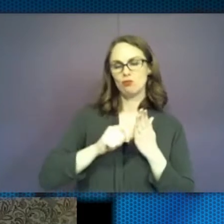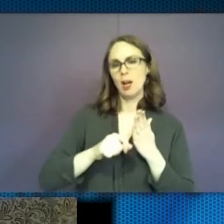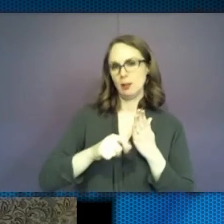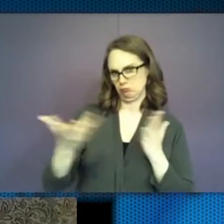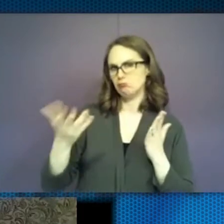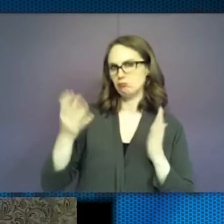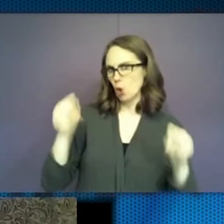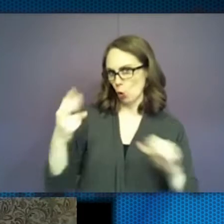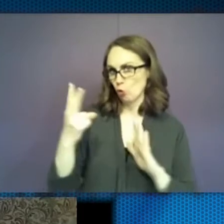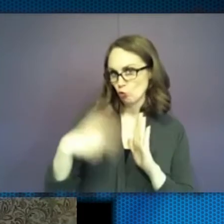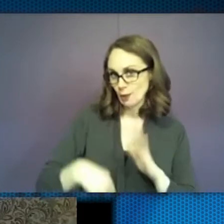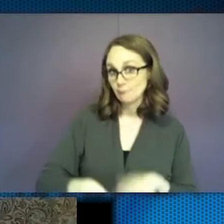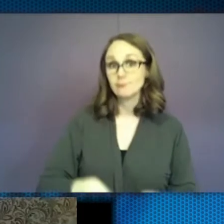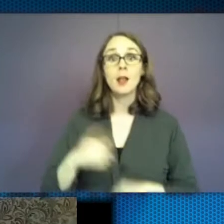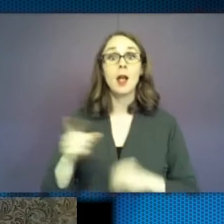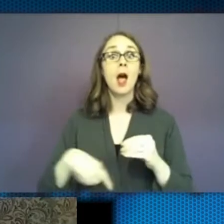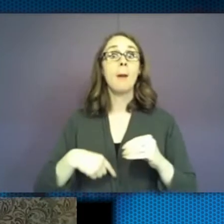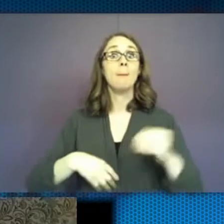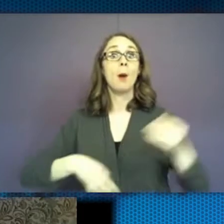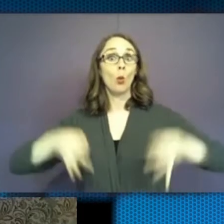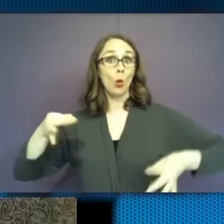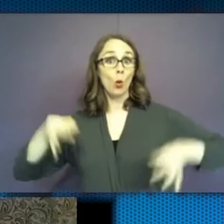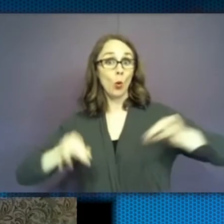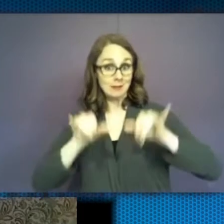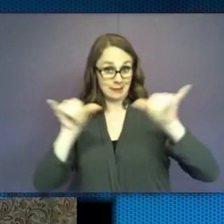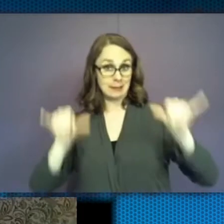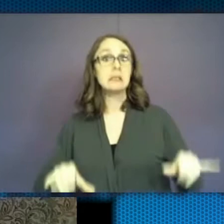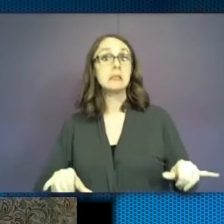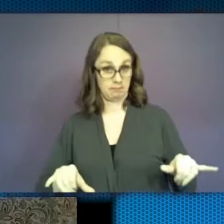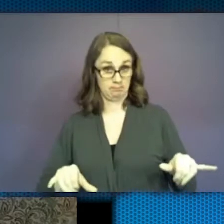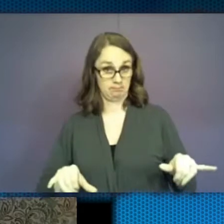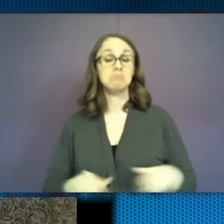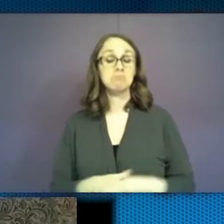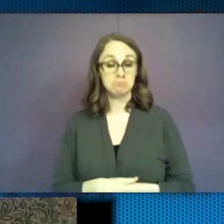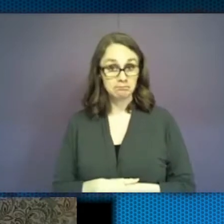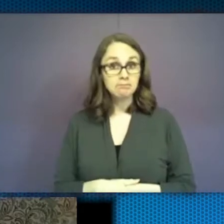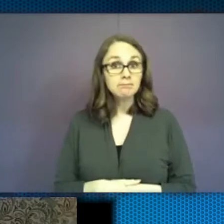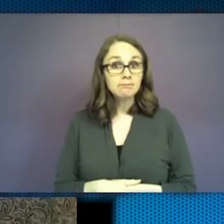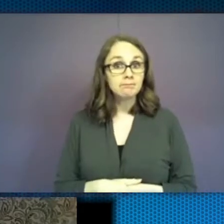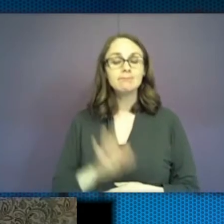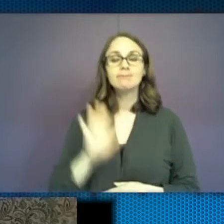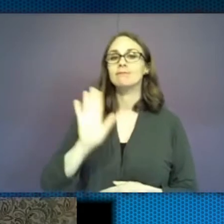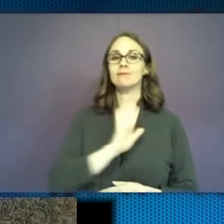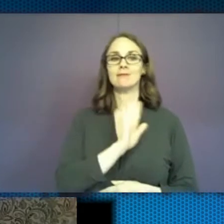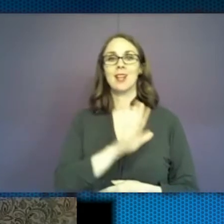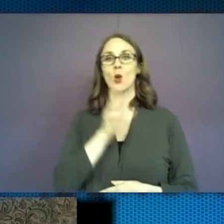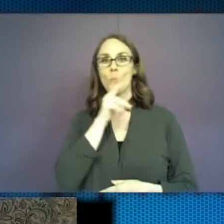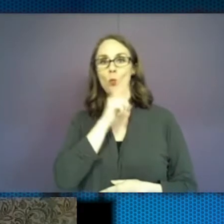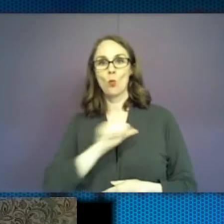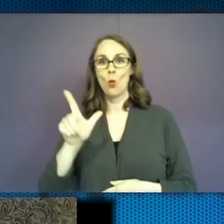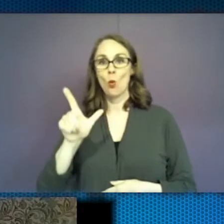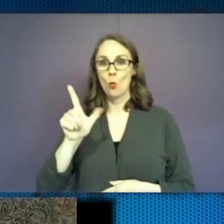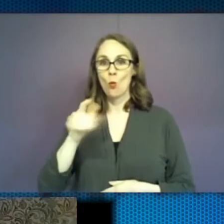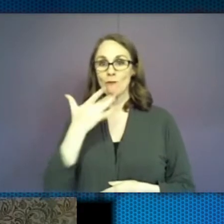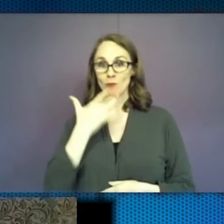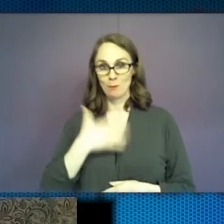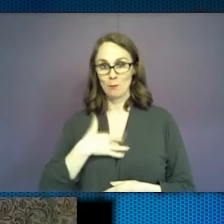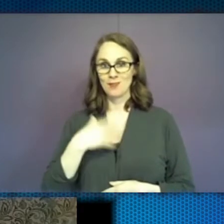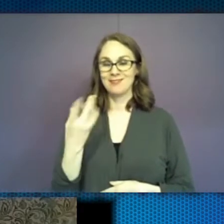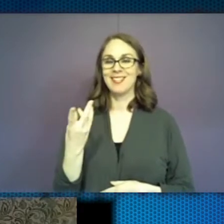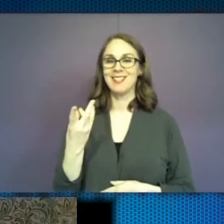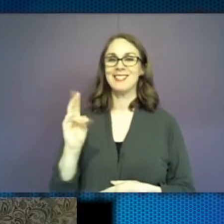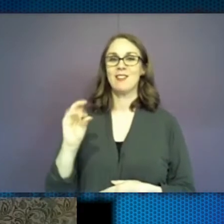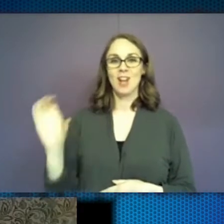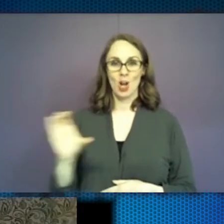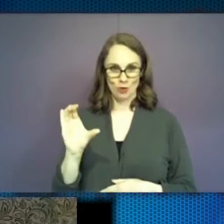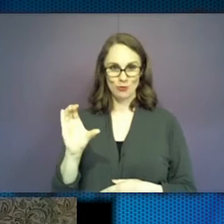literate, and about the lower courts. So he learned about the court system. And on his 21st birthday in 1700, his mother